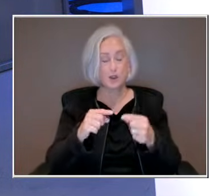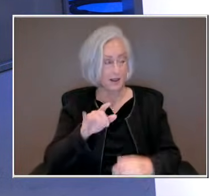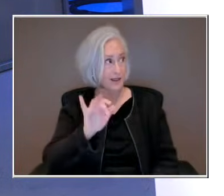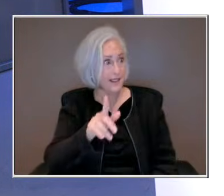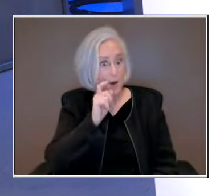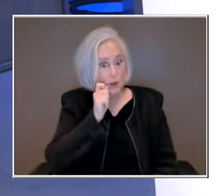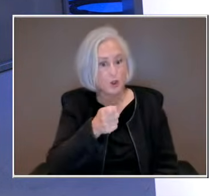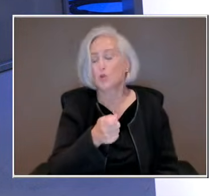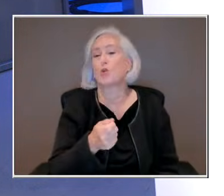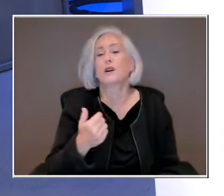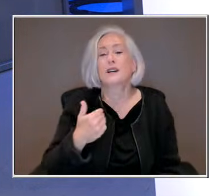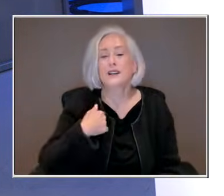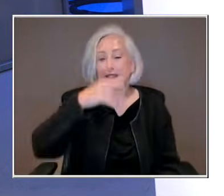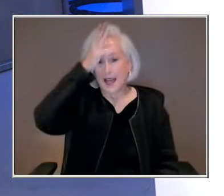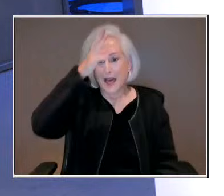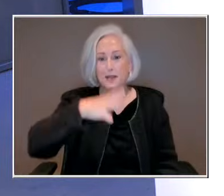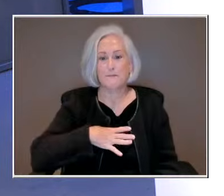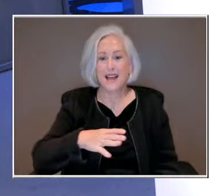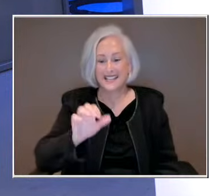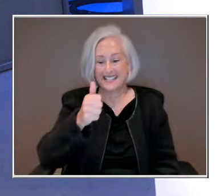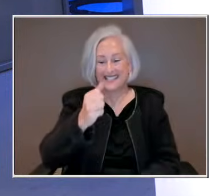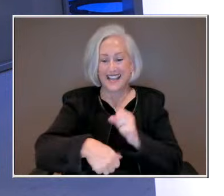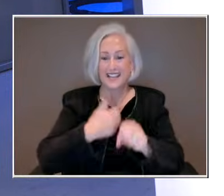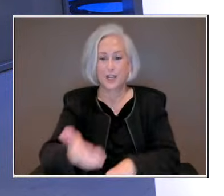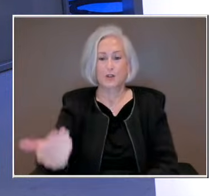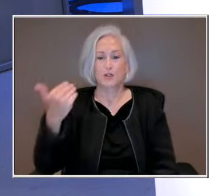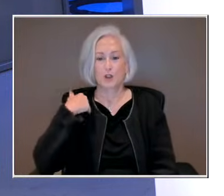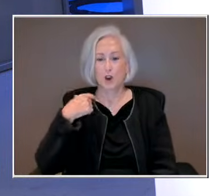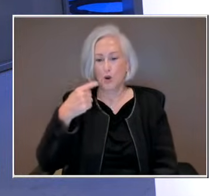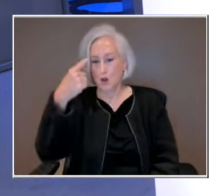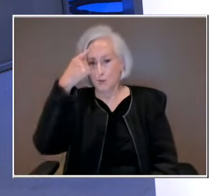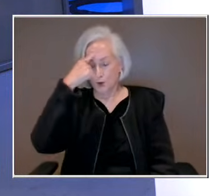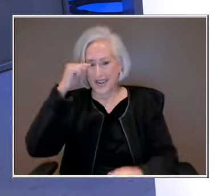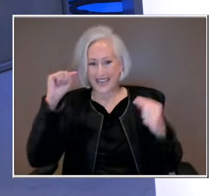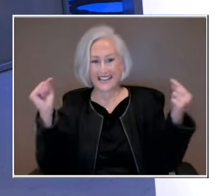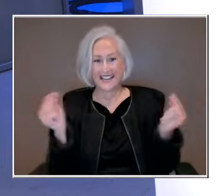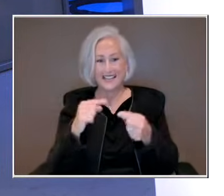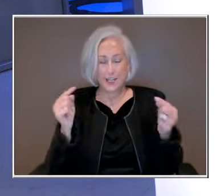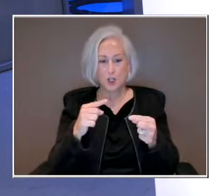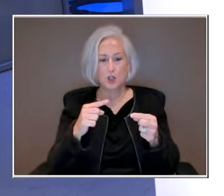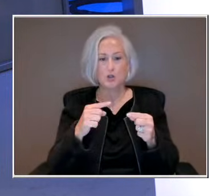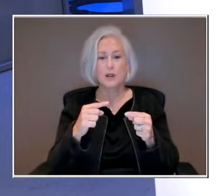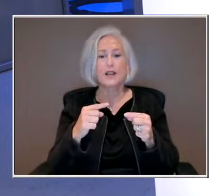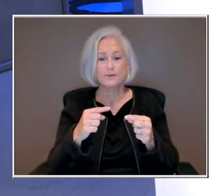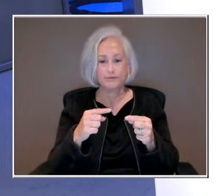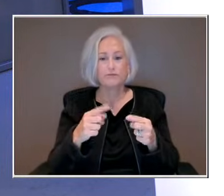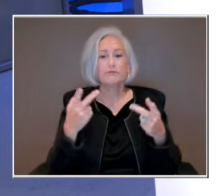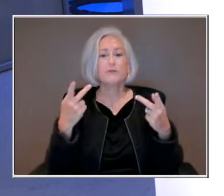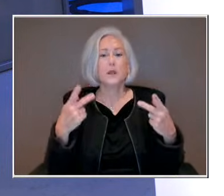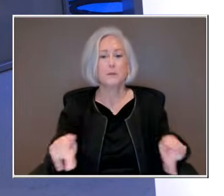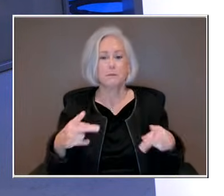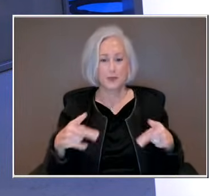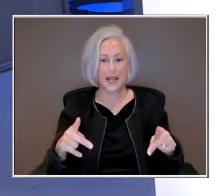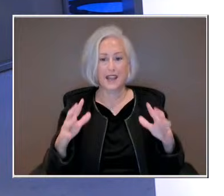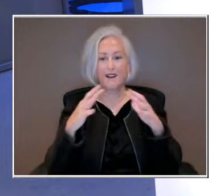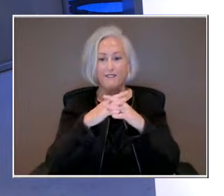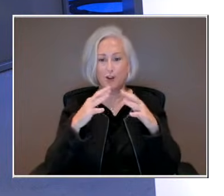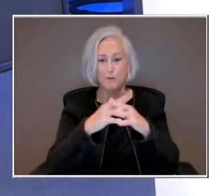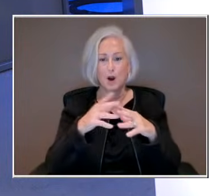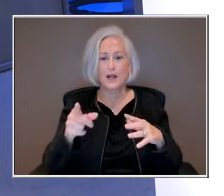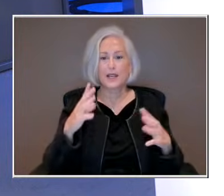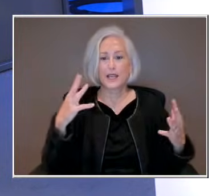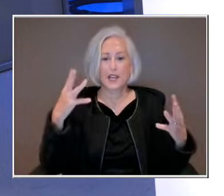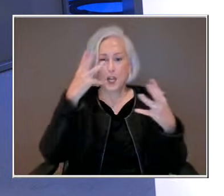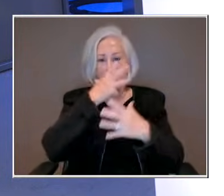man on who 10 years prior had gotten a brain injury playing football, and he had the most beautiful way of rehabbing with his